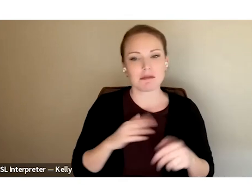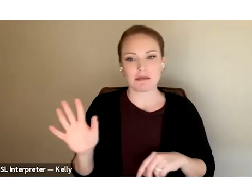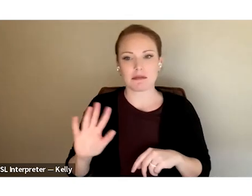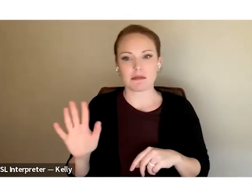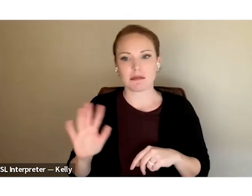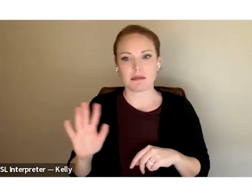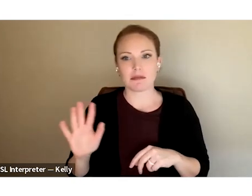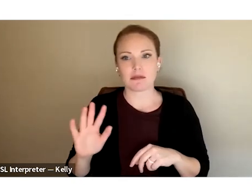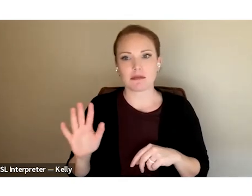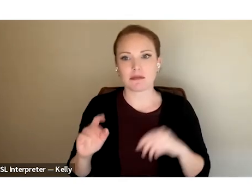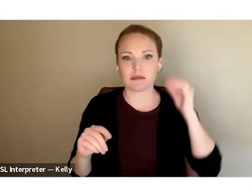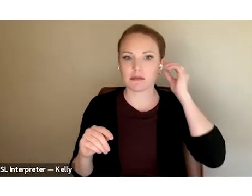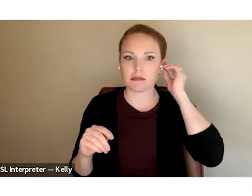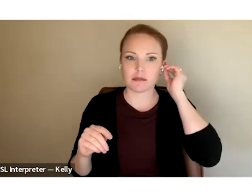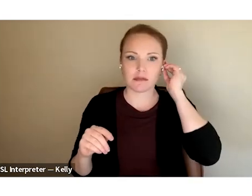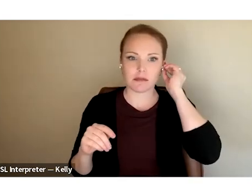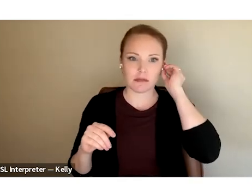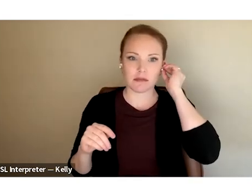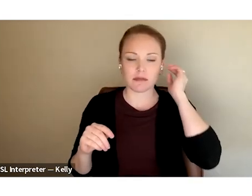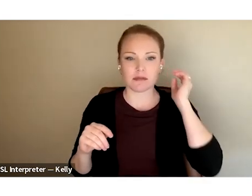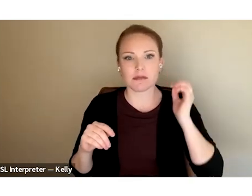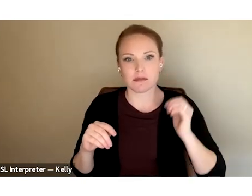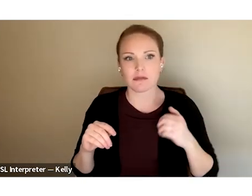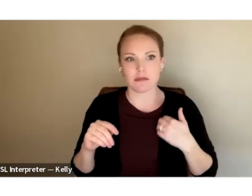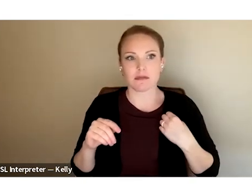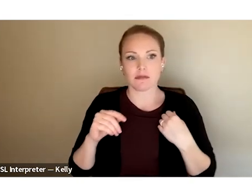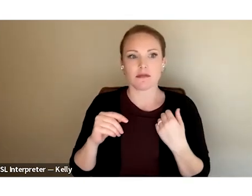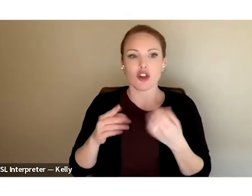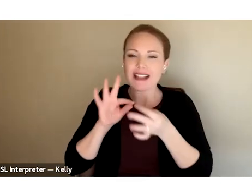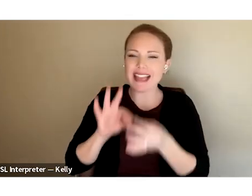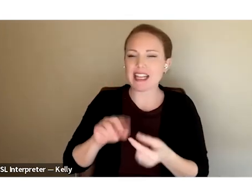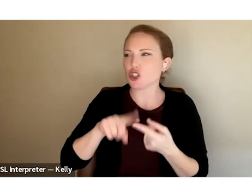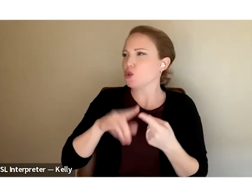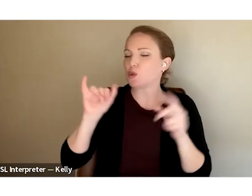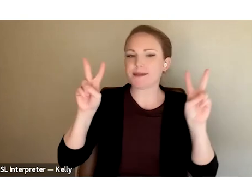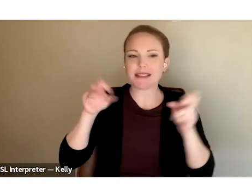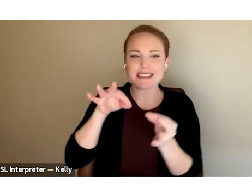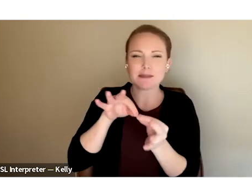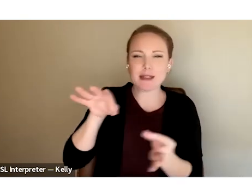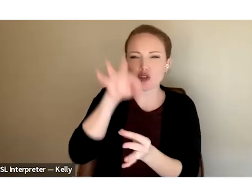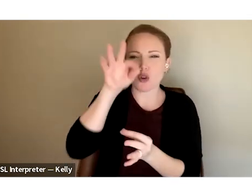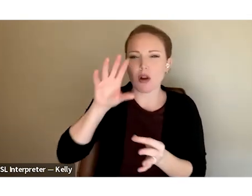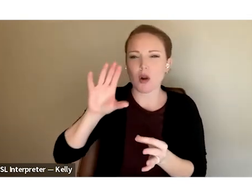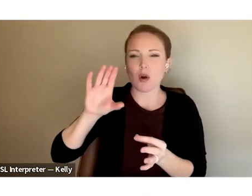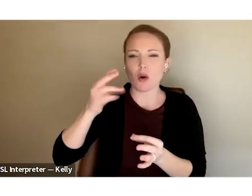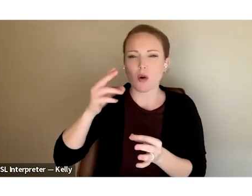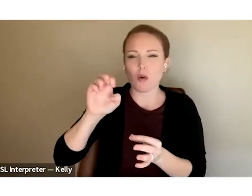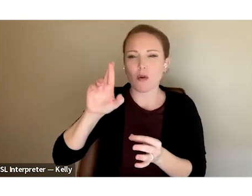of, I guess, spiritual choreography, I guess you could say,